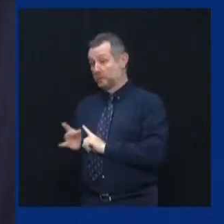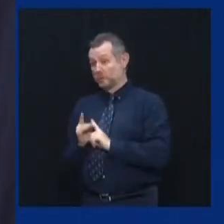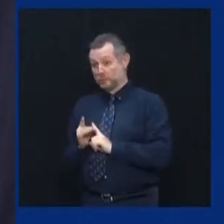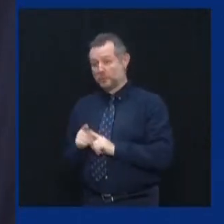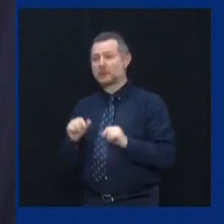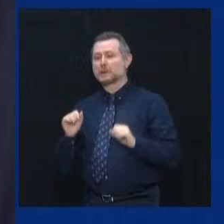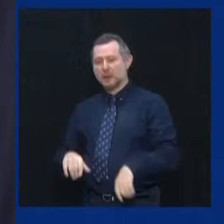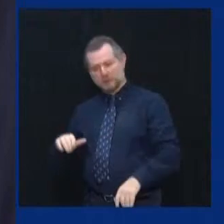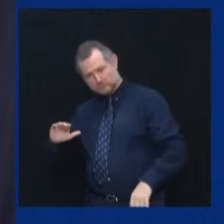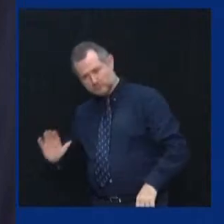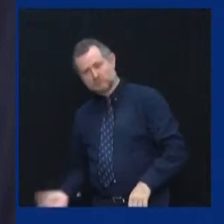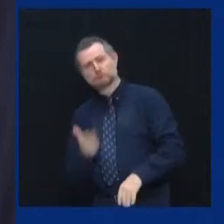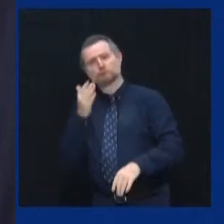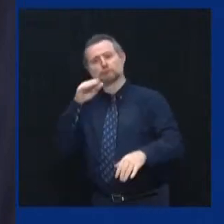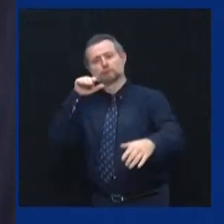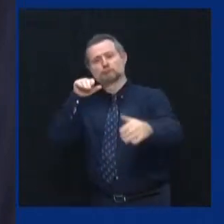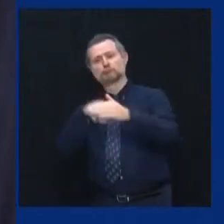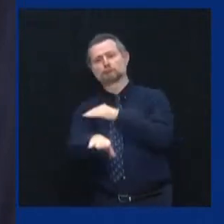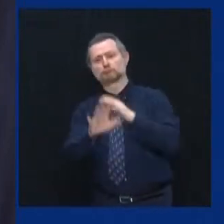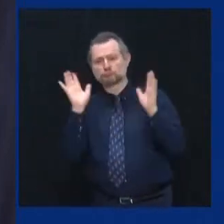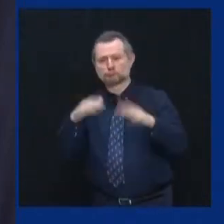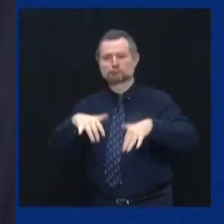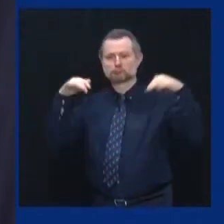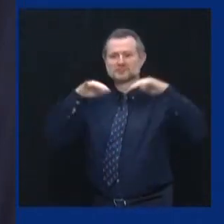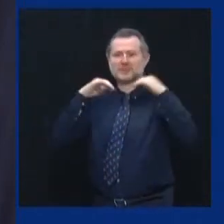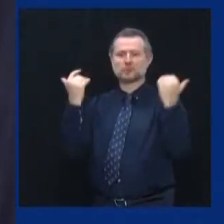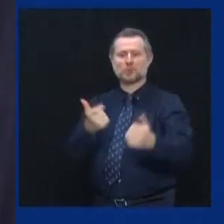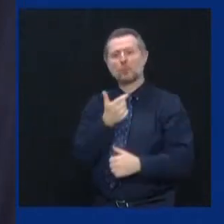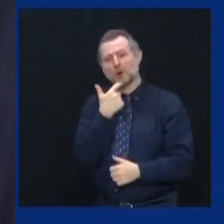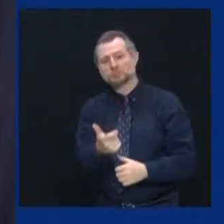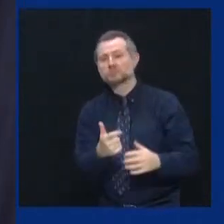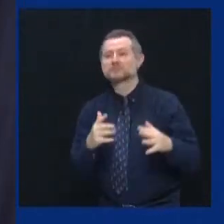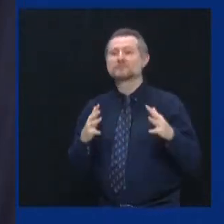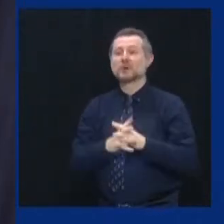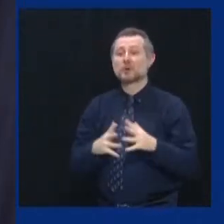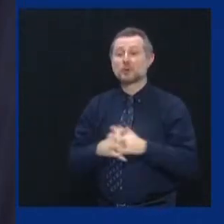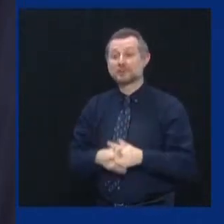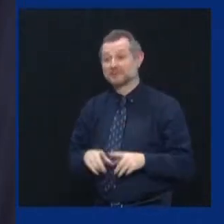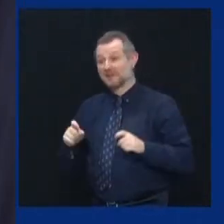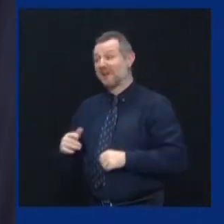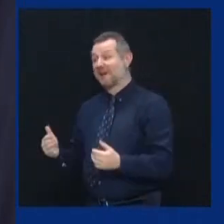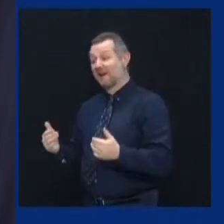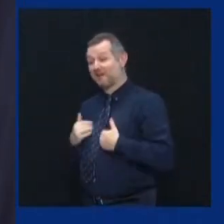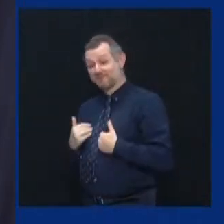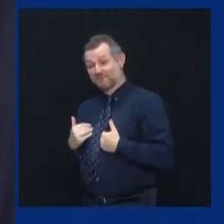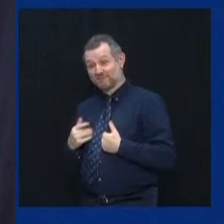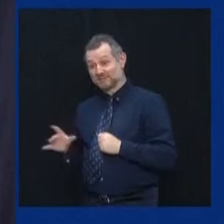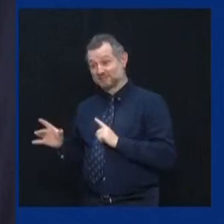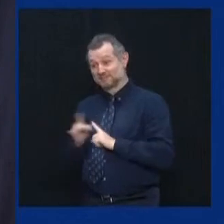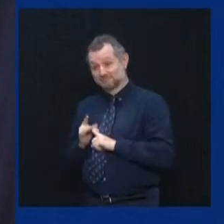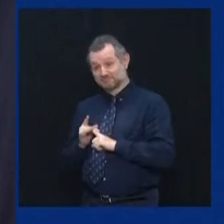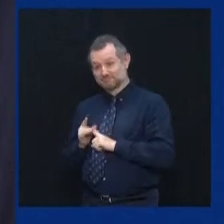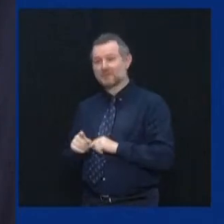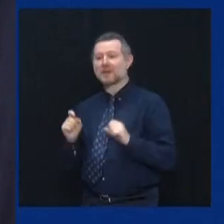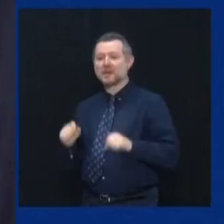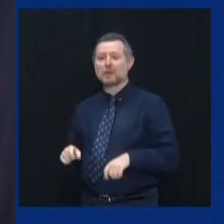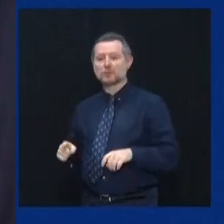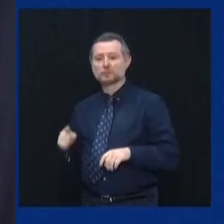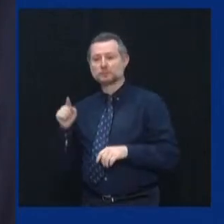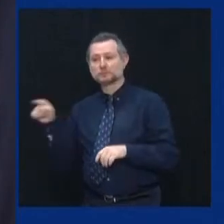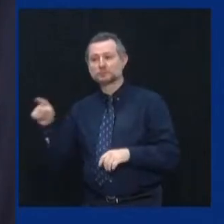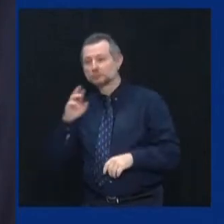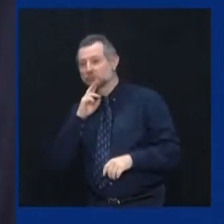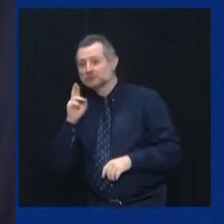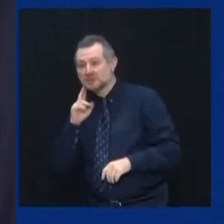go into the Bills game. But if you test negative, you could go into a restaurant. If you test negative, you could go